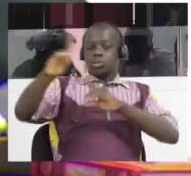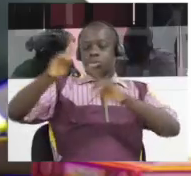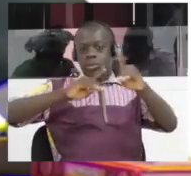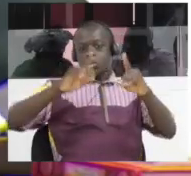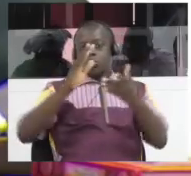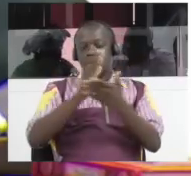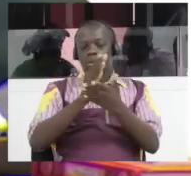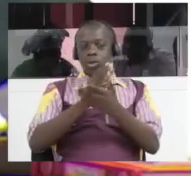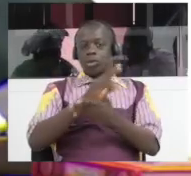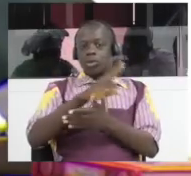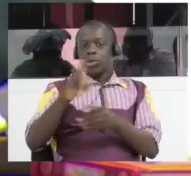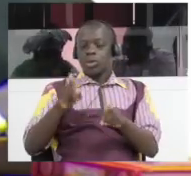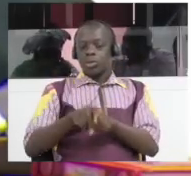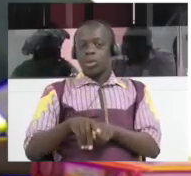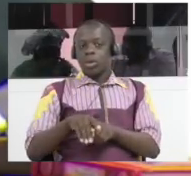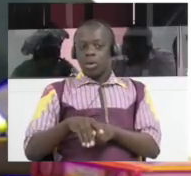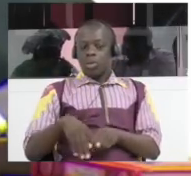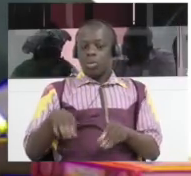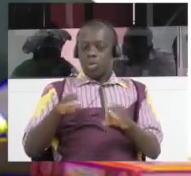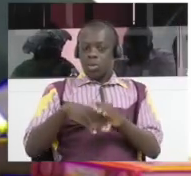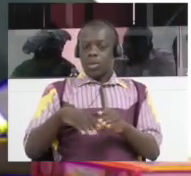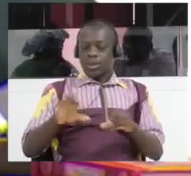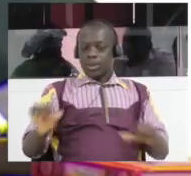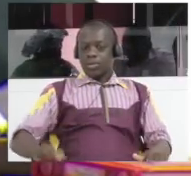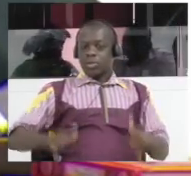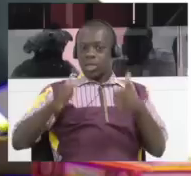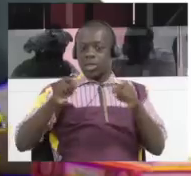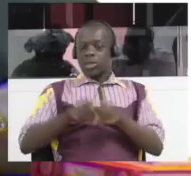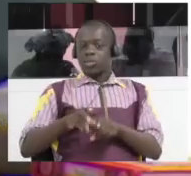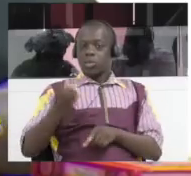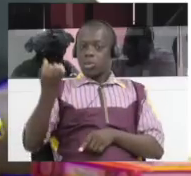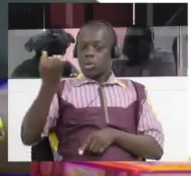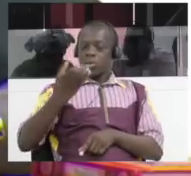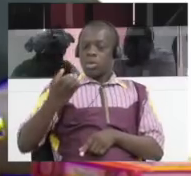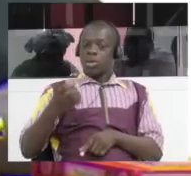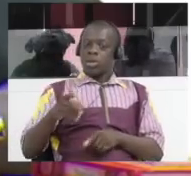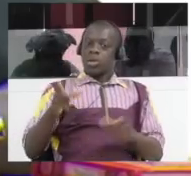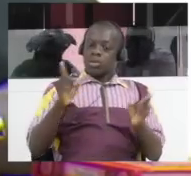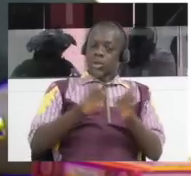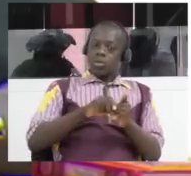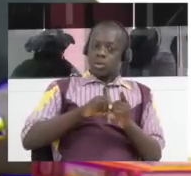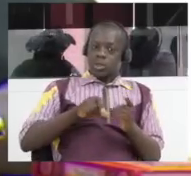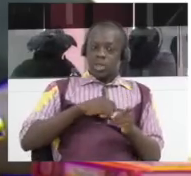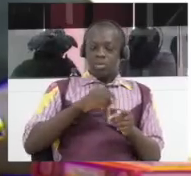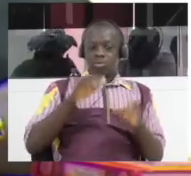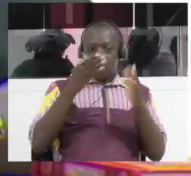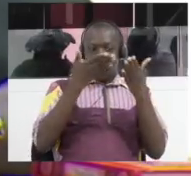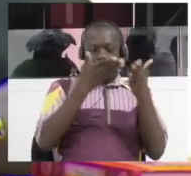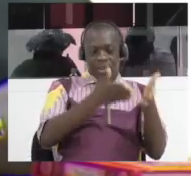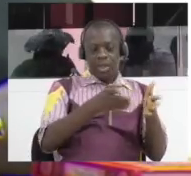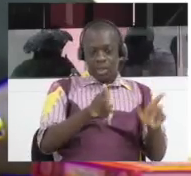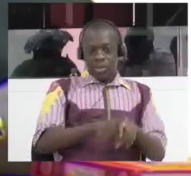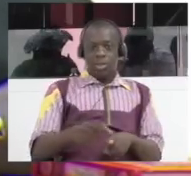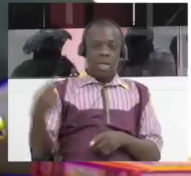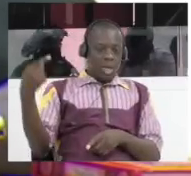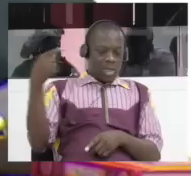not a party when it started. And then if he had just come and then made himself present and listening,